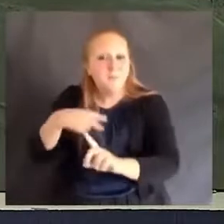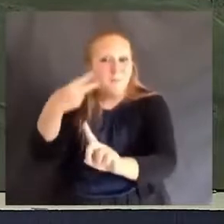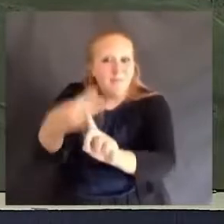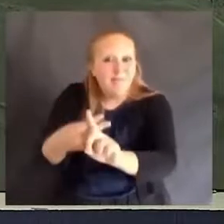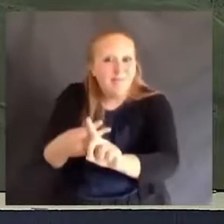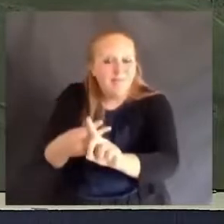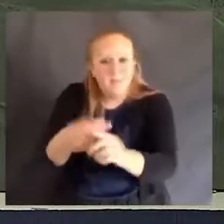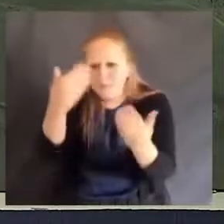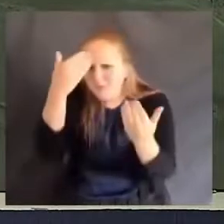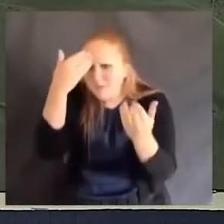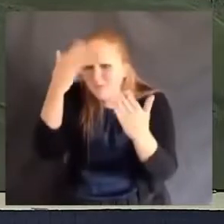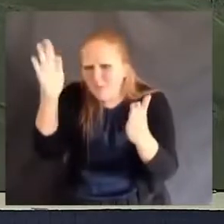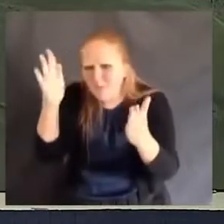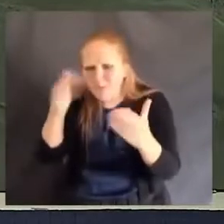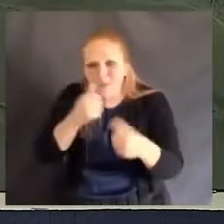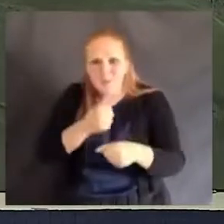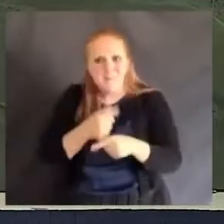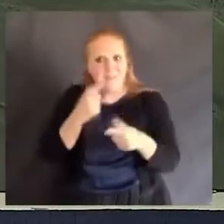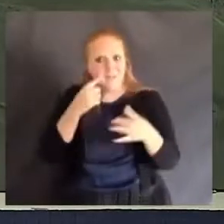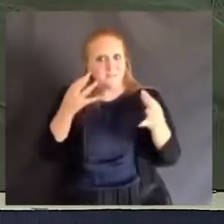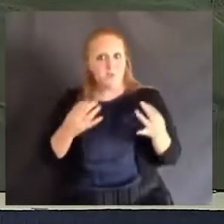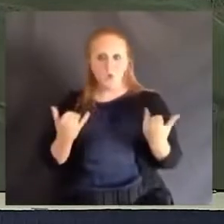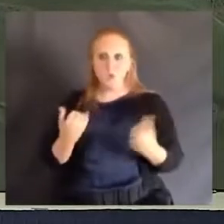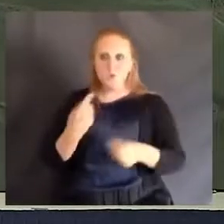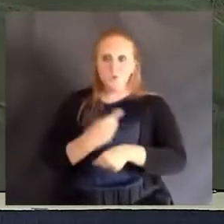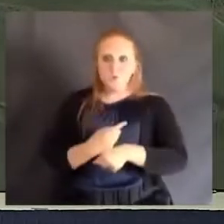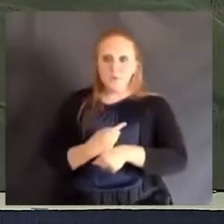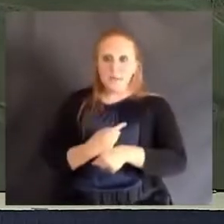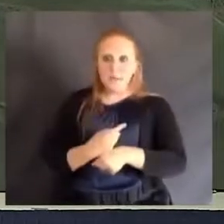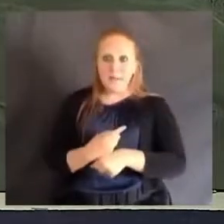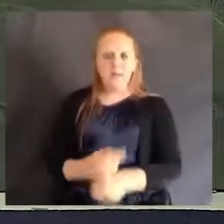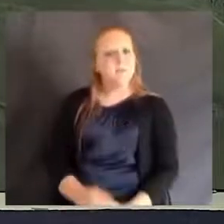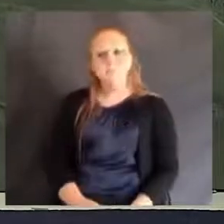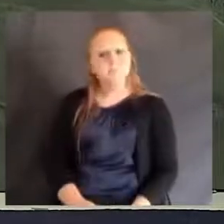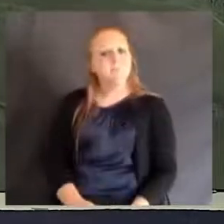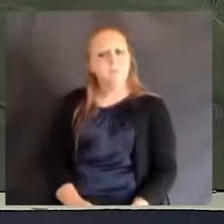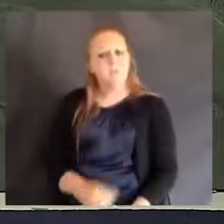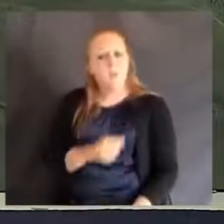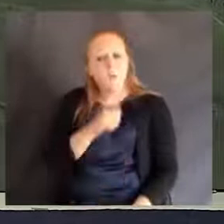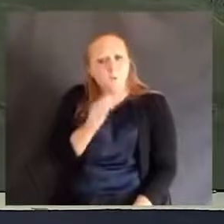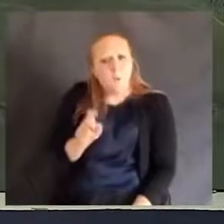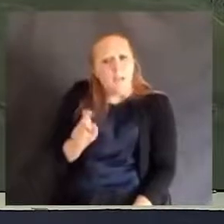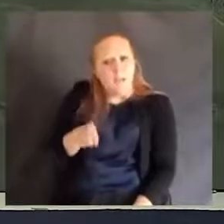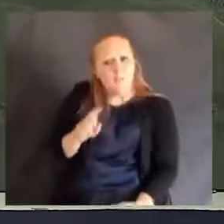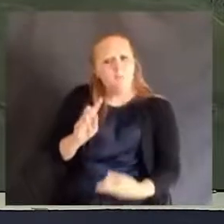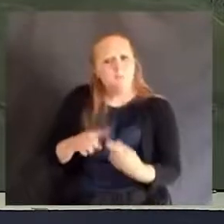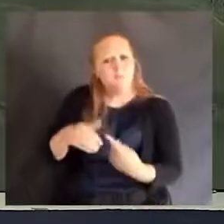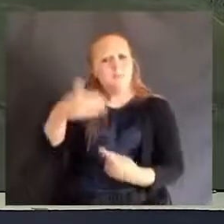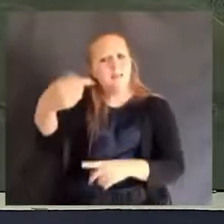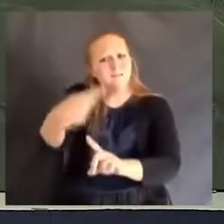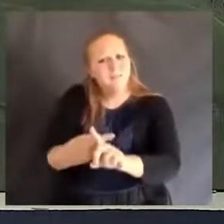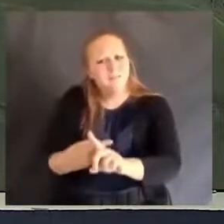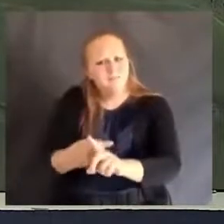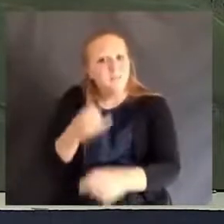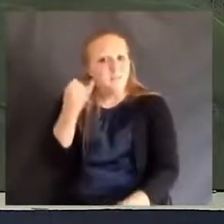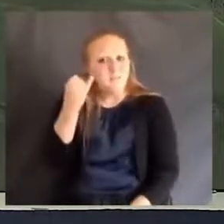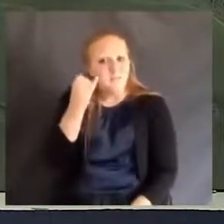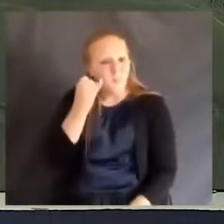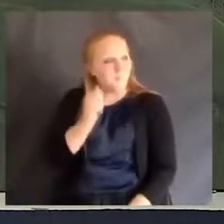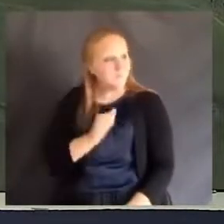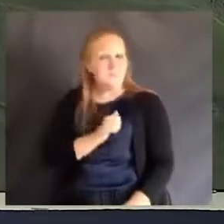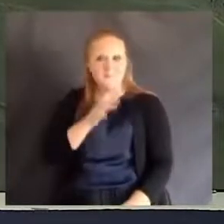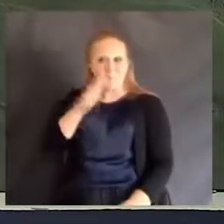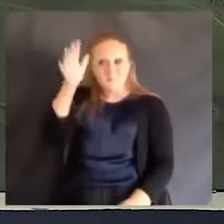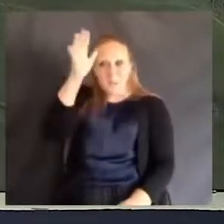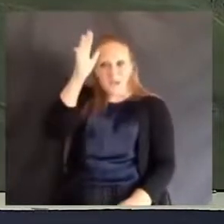at a much earlier time when you actually had to decide. As I said, if you're a parent, you decide the night before. And